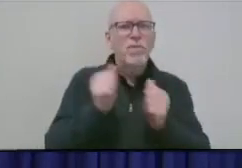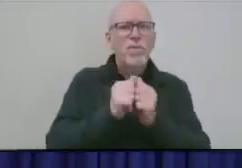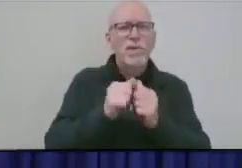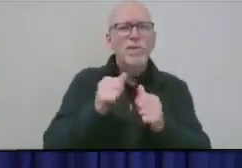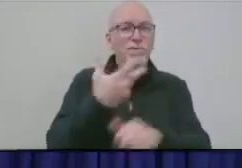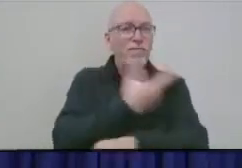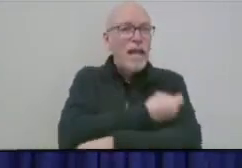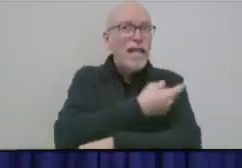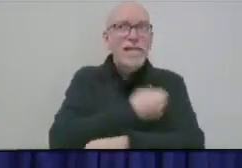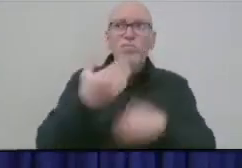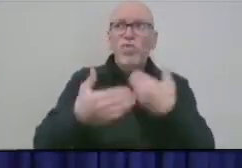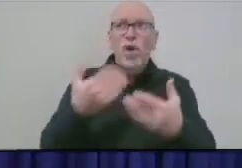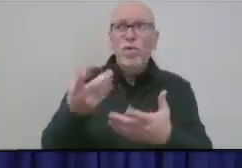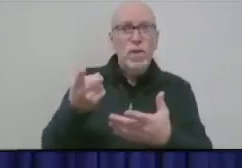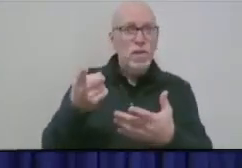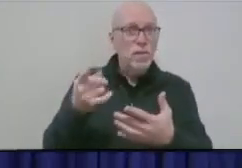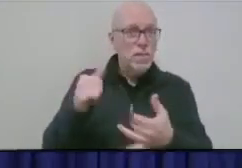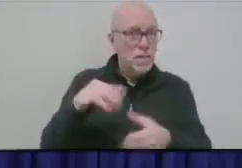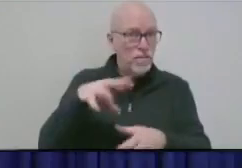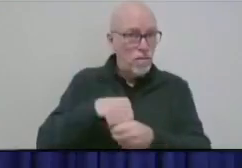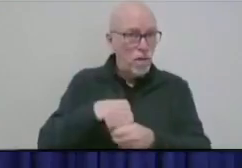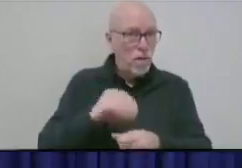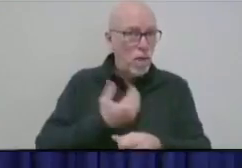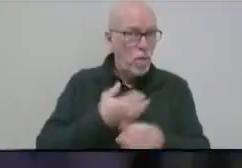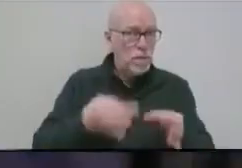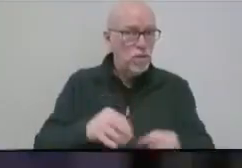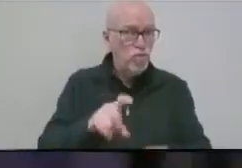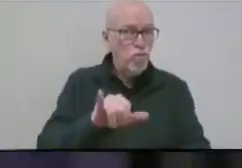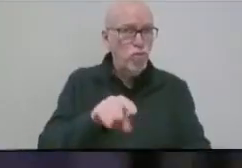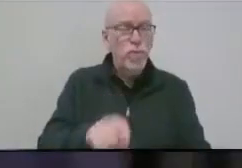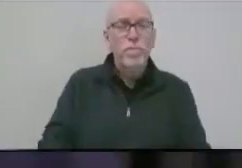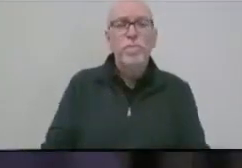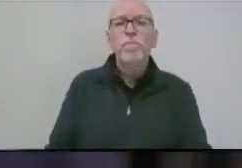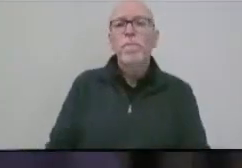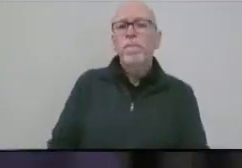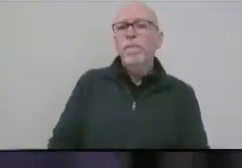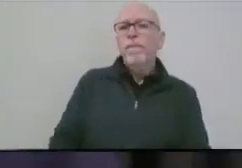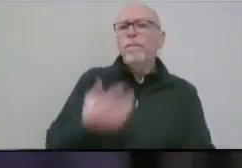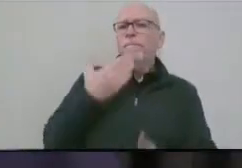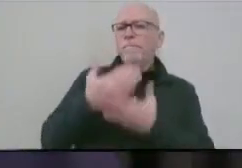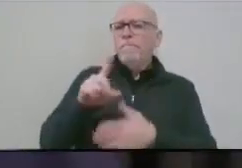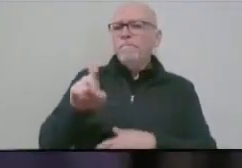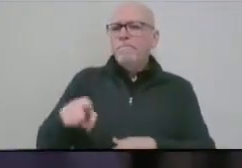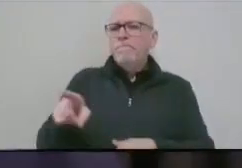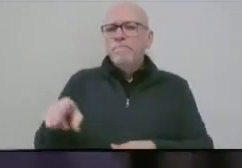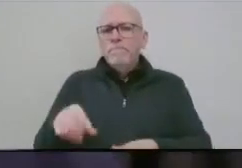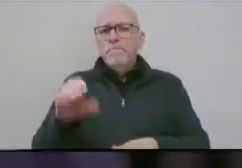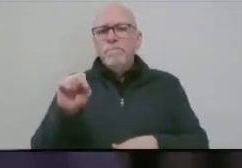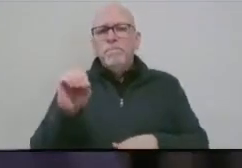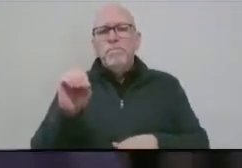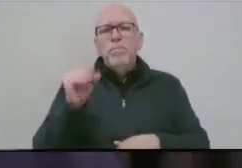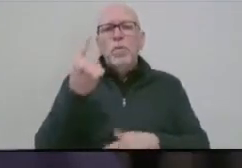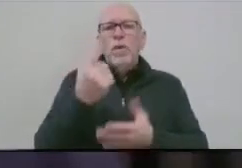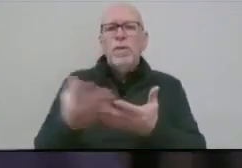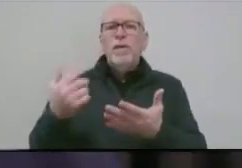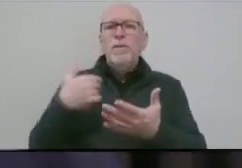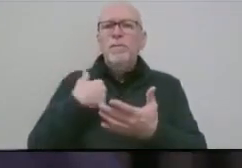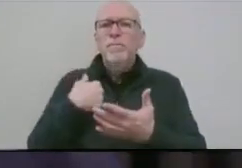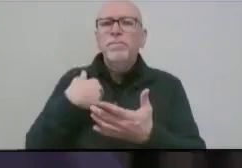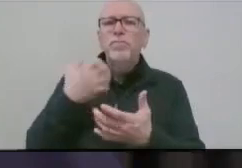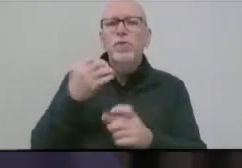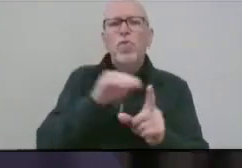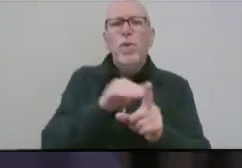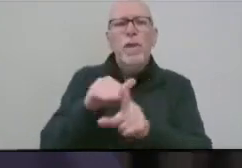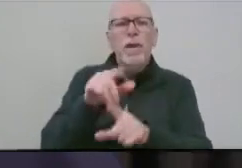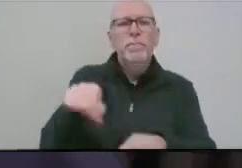vaccine progress, how does that play into it? Yeah, great question, Whitney. So one thing I quickly kind of remind folks